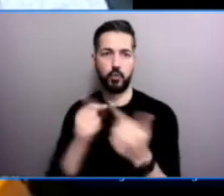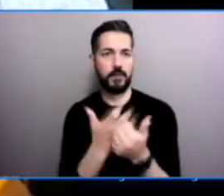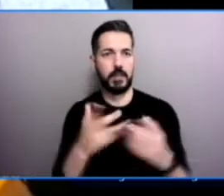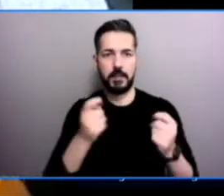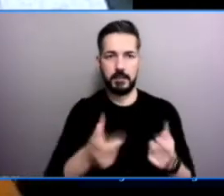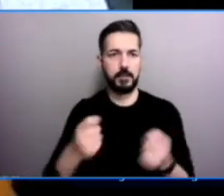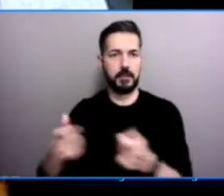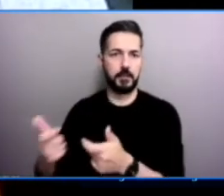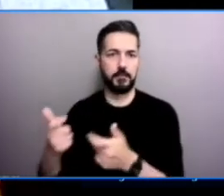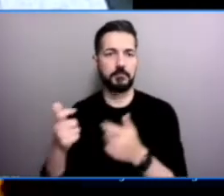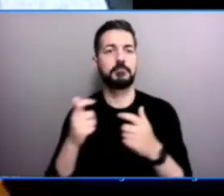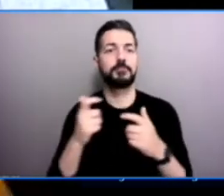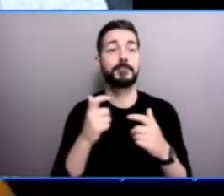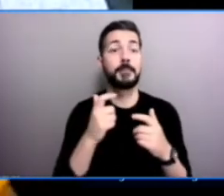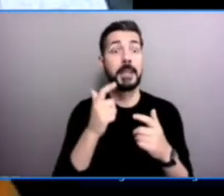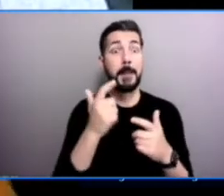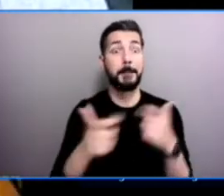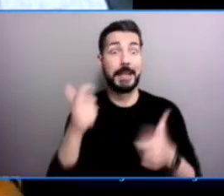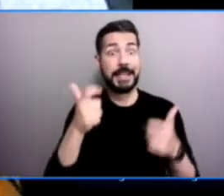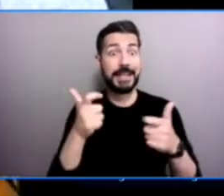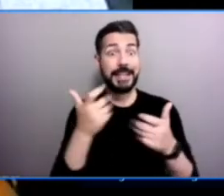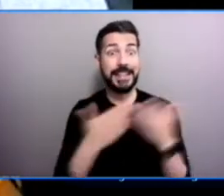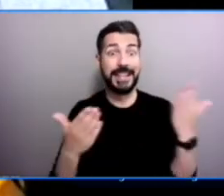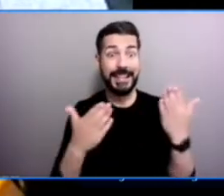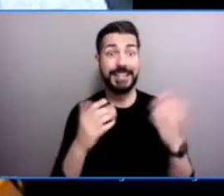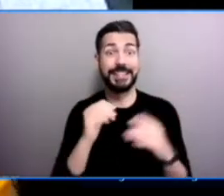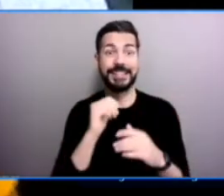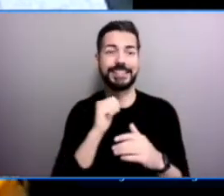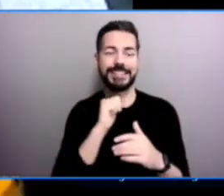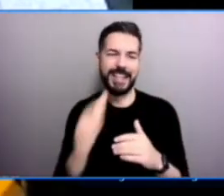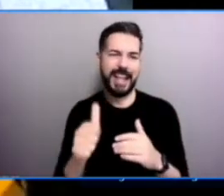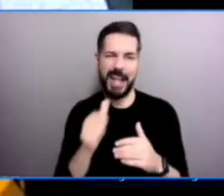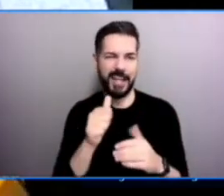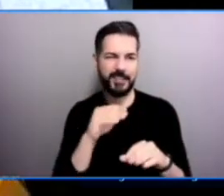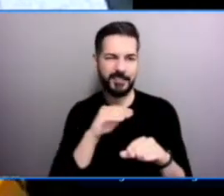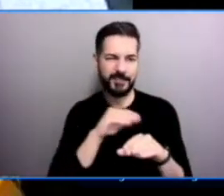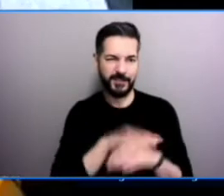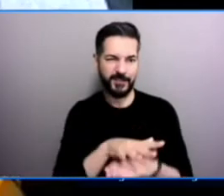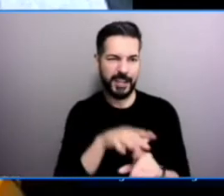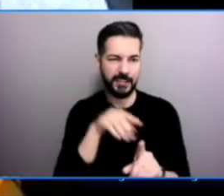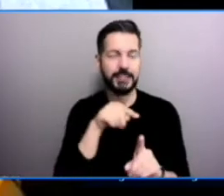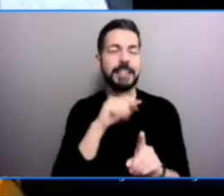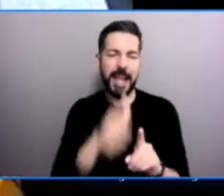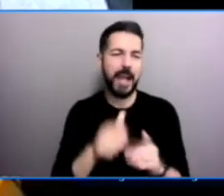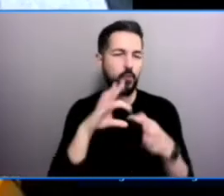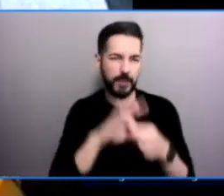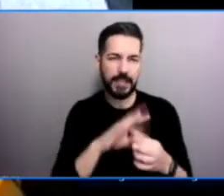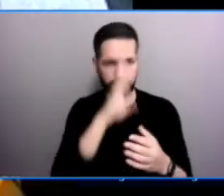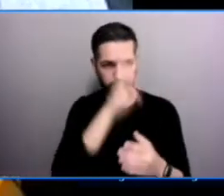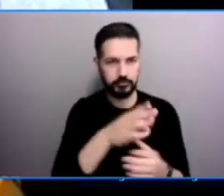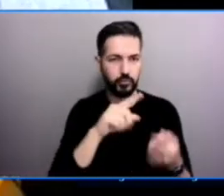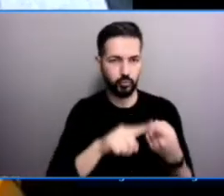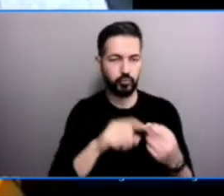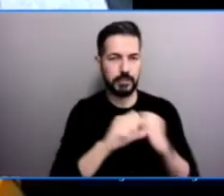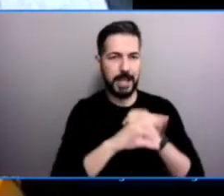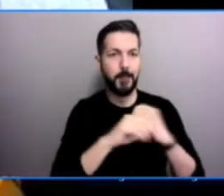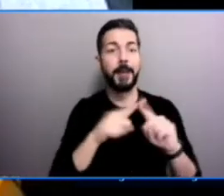that we centered in the campaign, and that we could not afford to stop fighting because they needed us more than ever. And so we just kind of went with